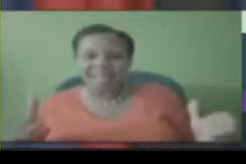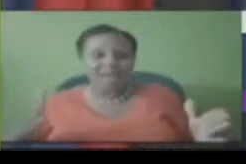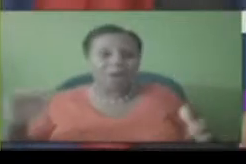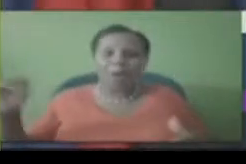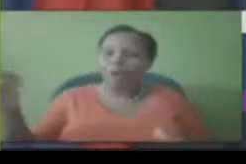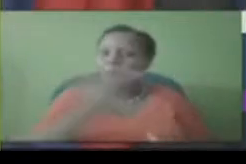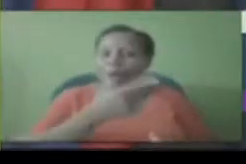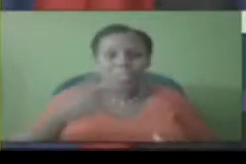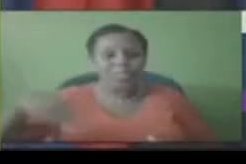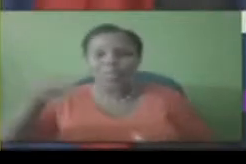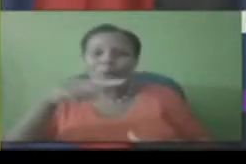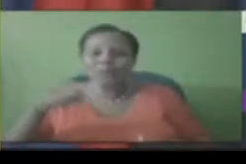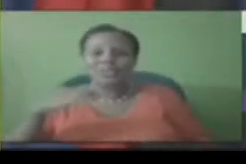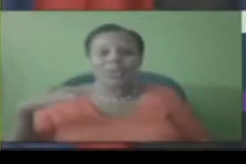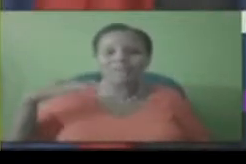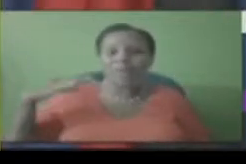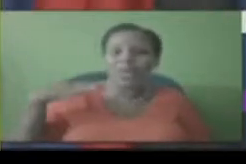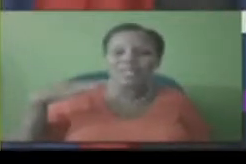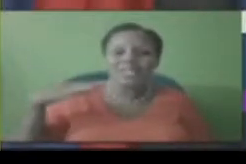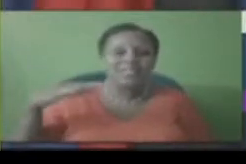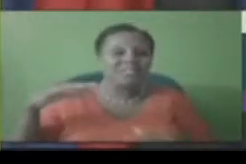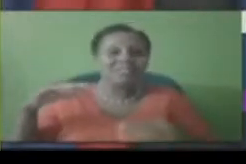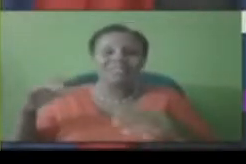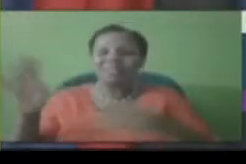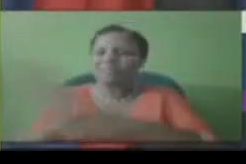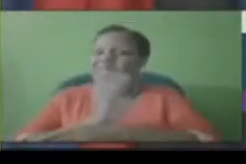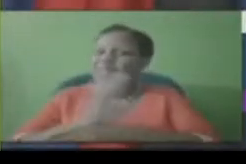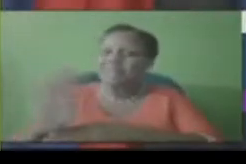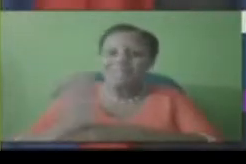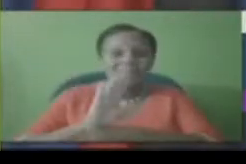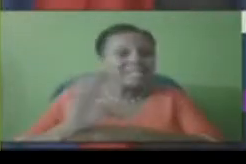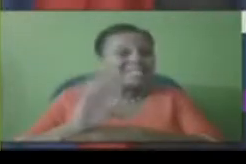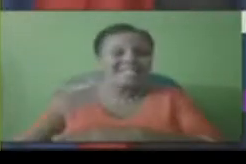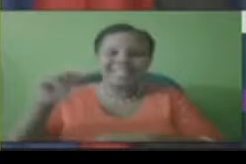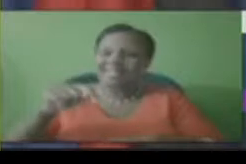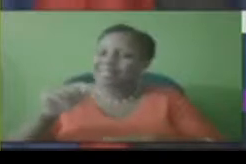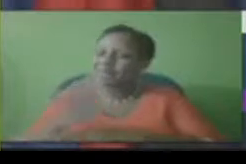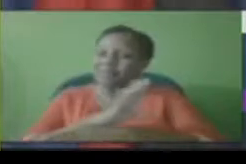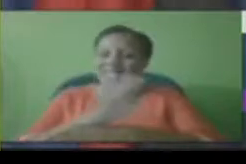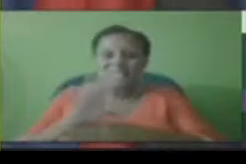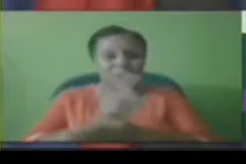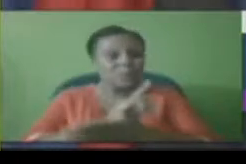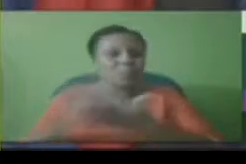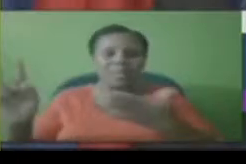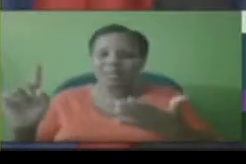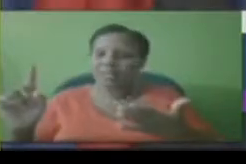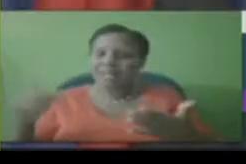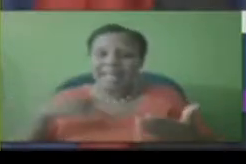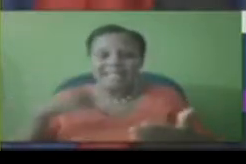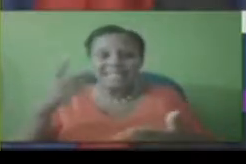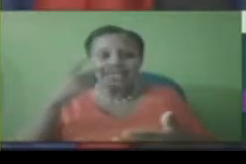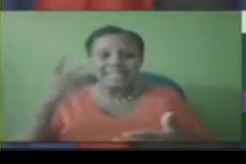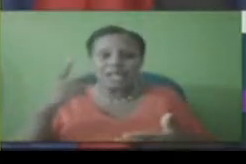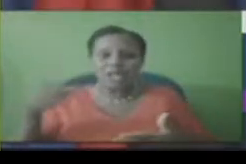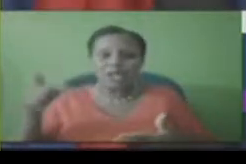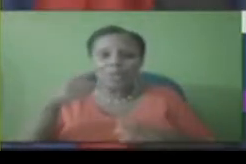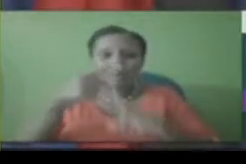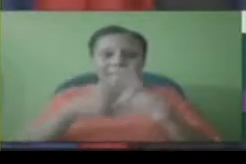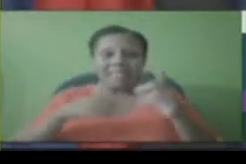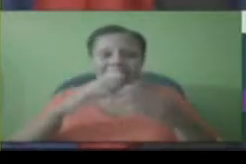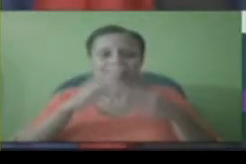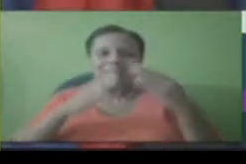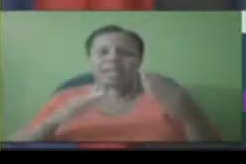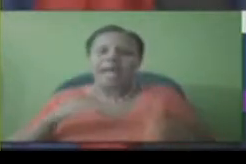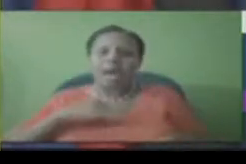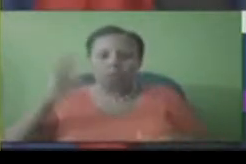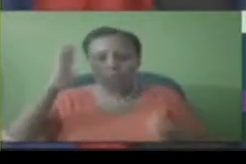week, a busy fortnight, a busy month. And when I see you at the end of the month, I will tell you how well we have done. We have